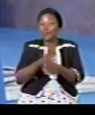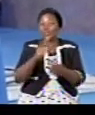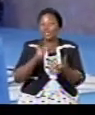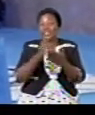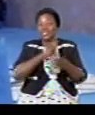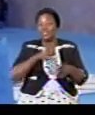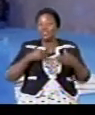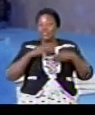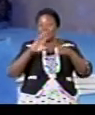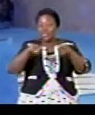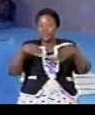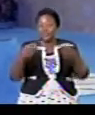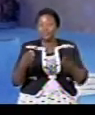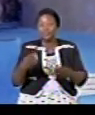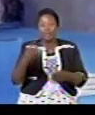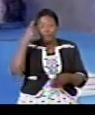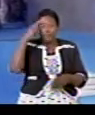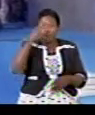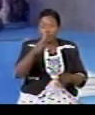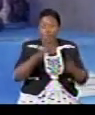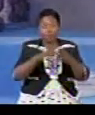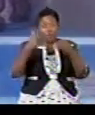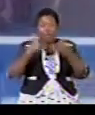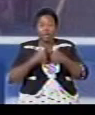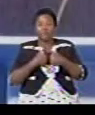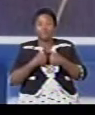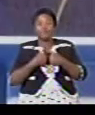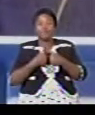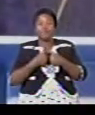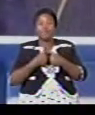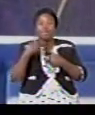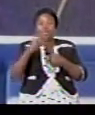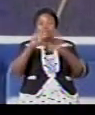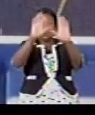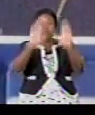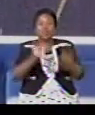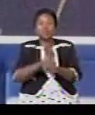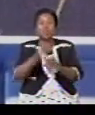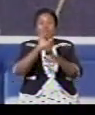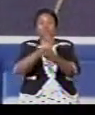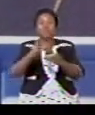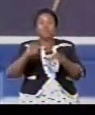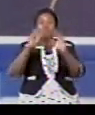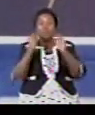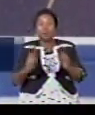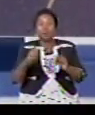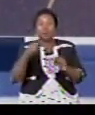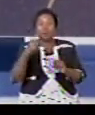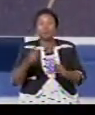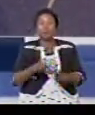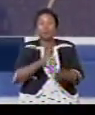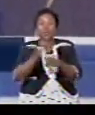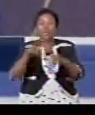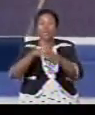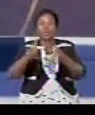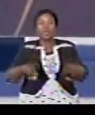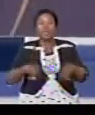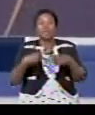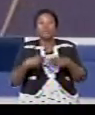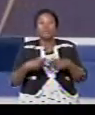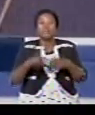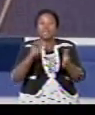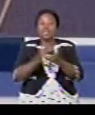has given for you to have the miracle working power operating in your life,